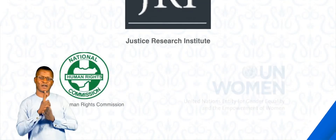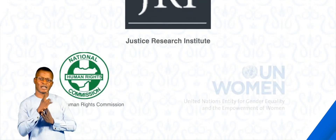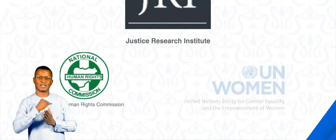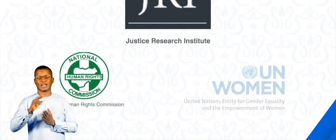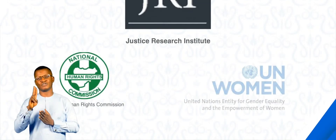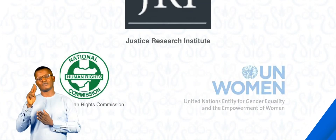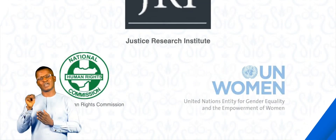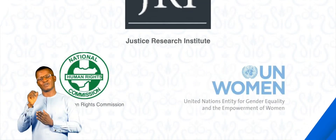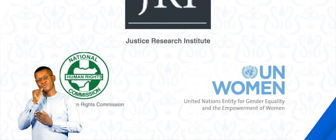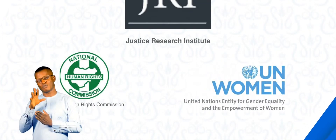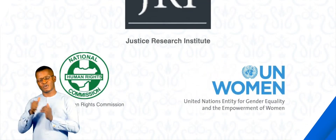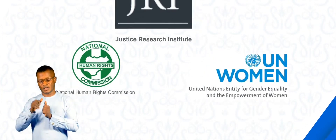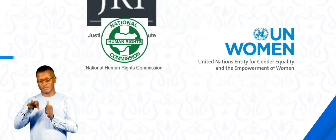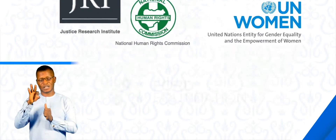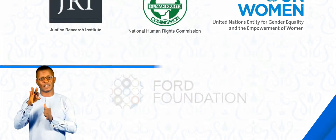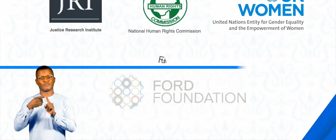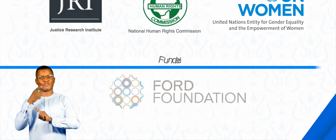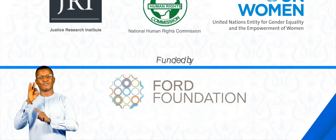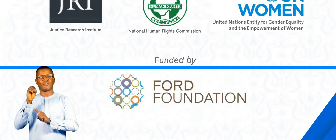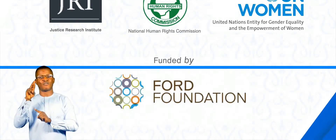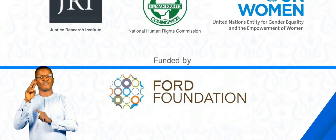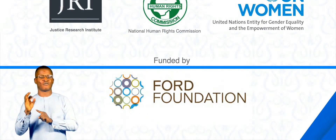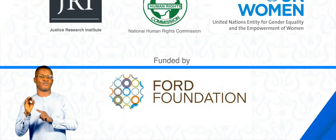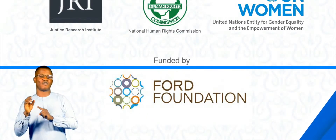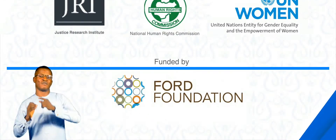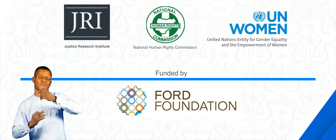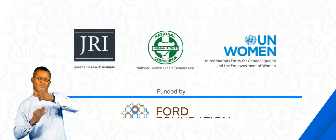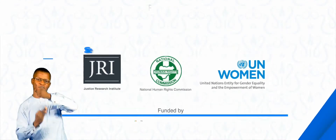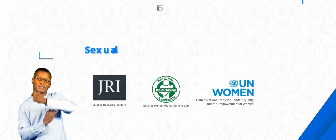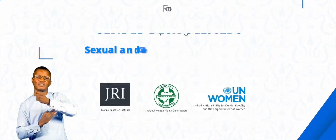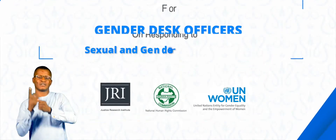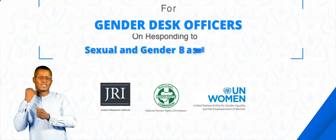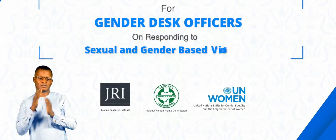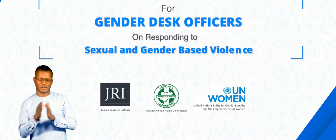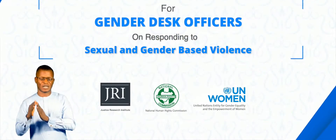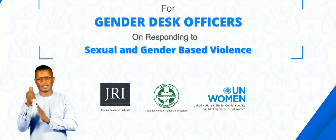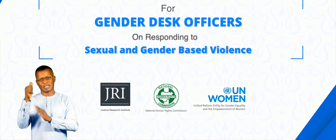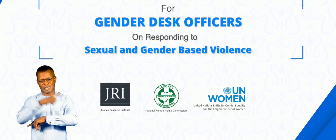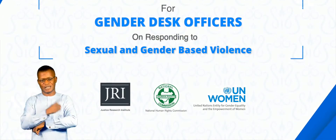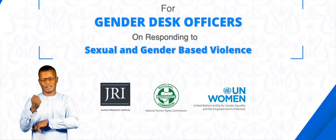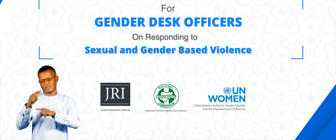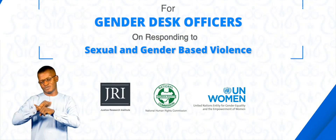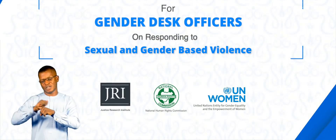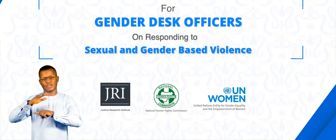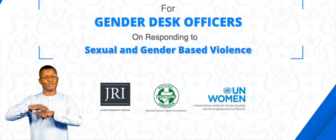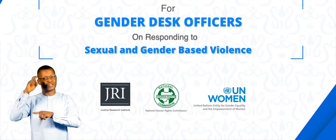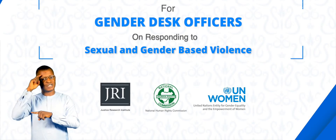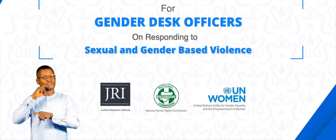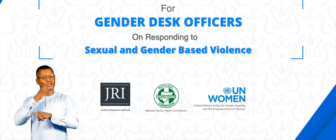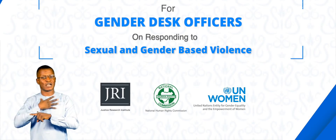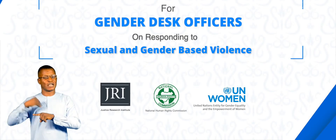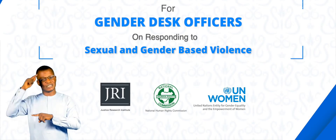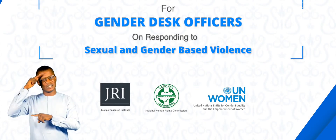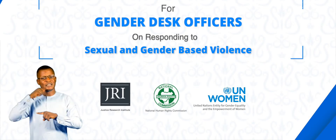Commission and UN Women, with funding from the Ford Foundation, recently organized a 10-day training on